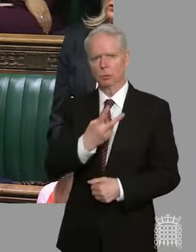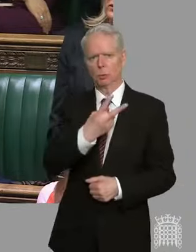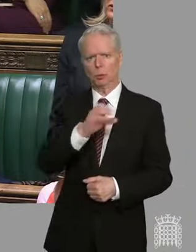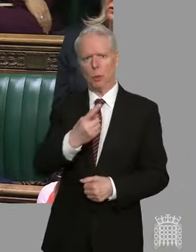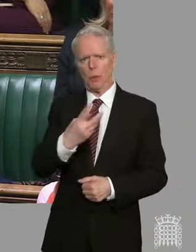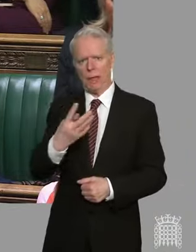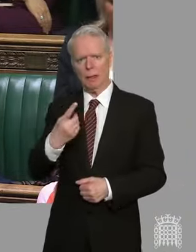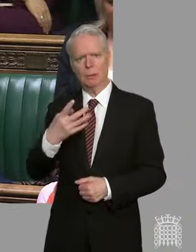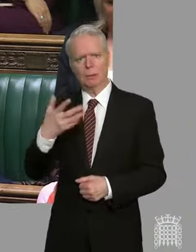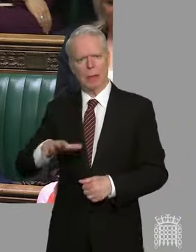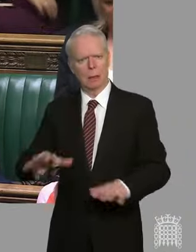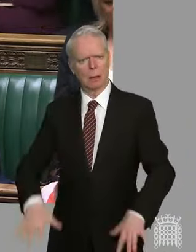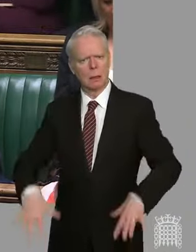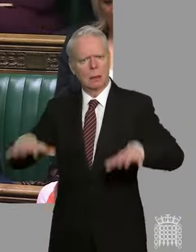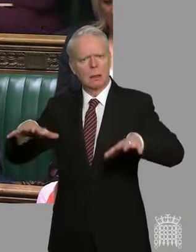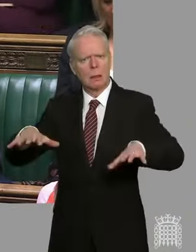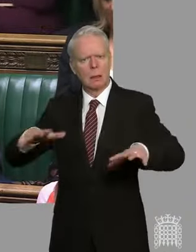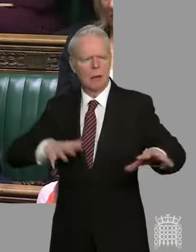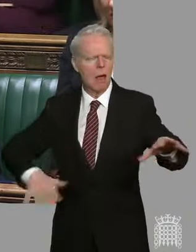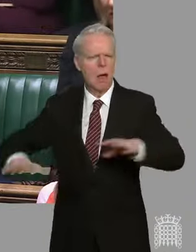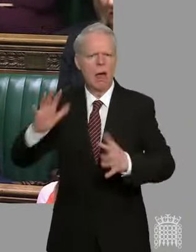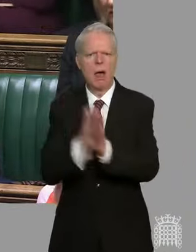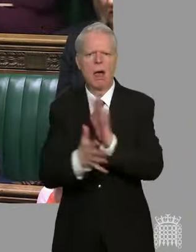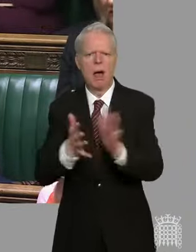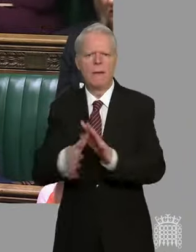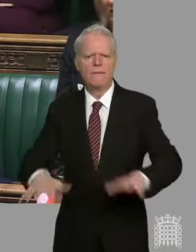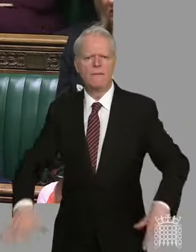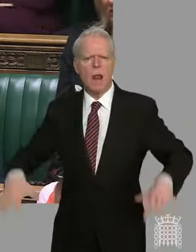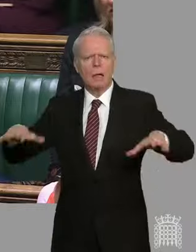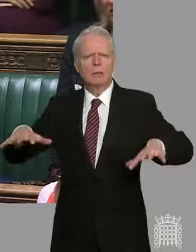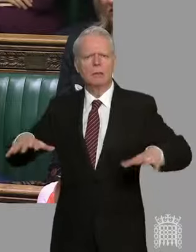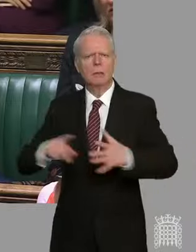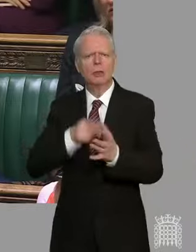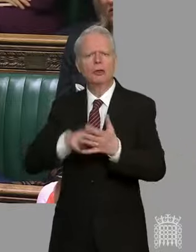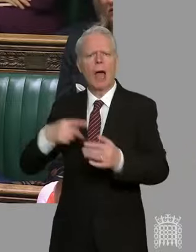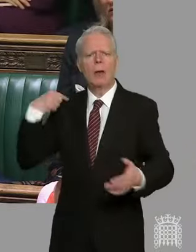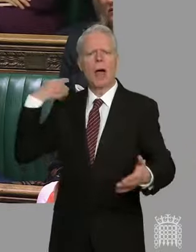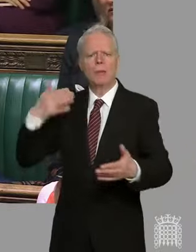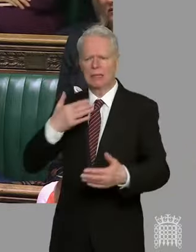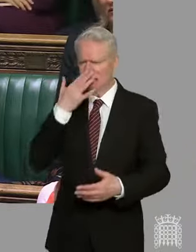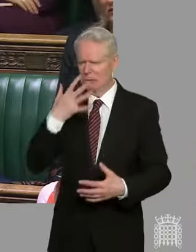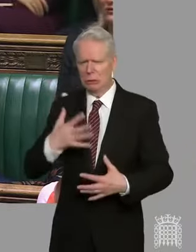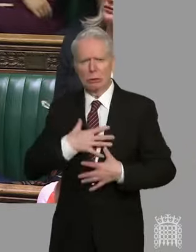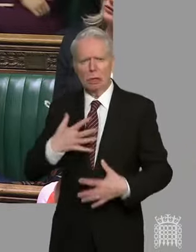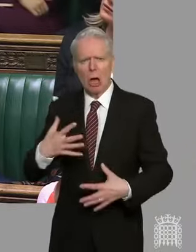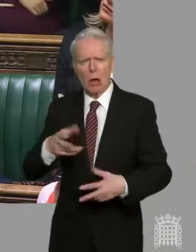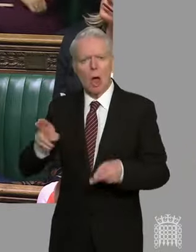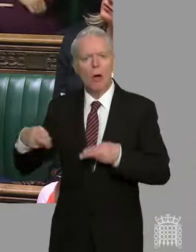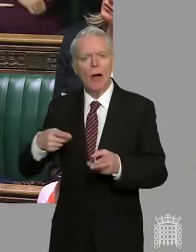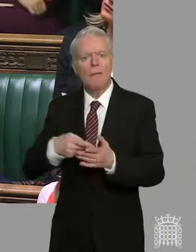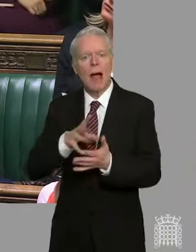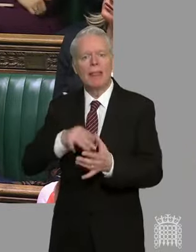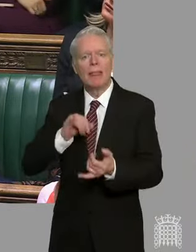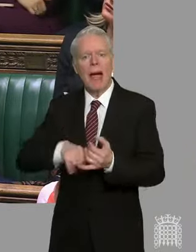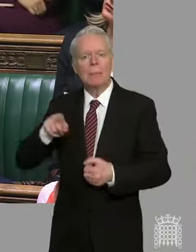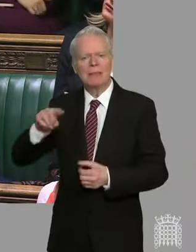asked to cough up tens of millions, but like very many, is cash-strapped. Does the Prime Minister, therefore,